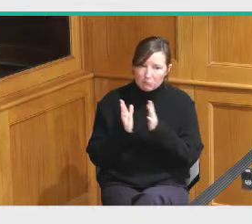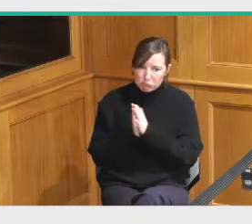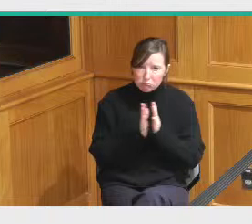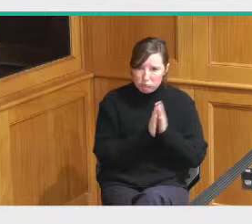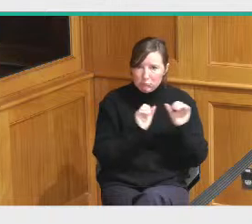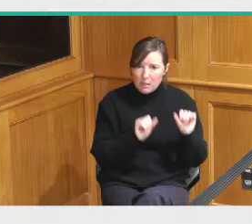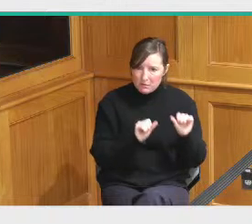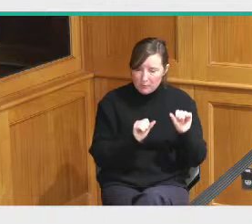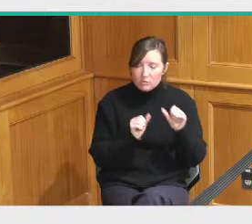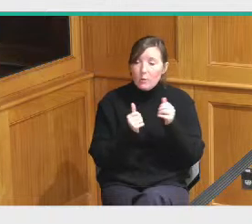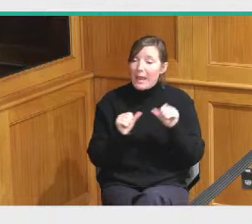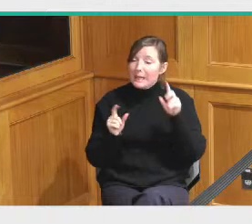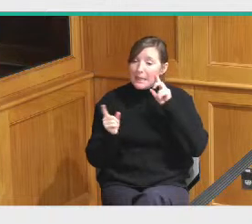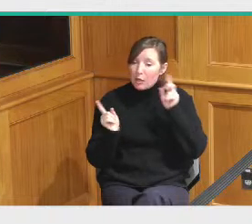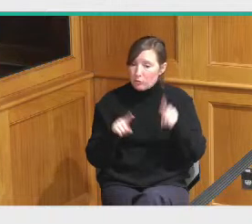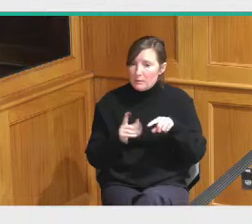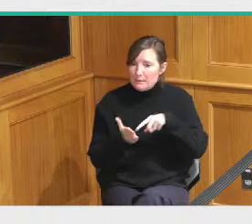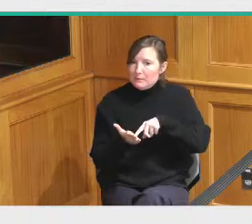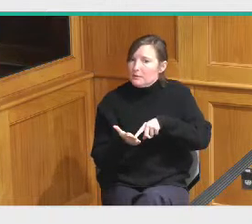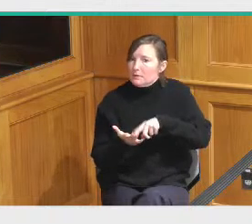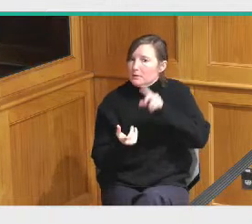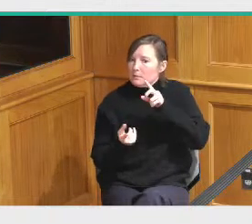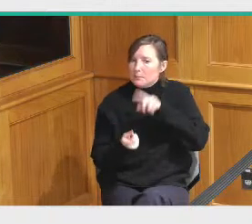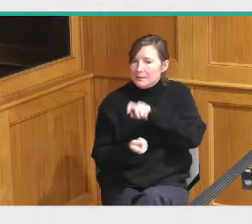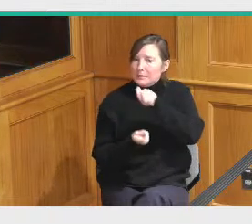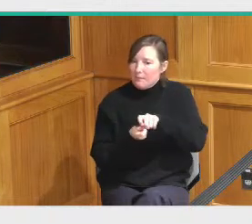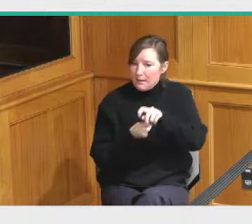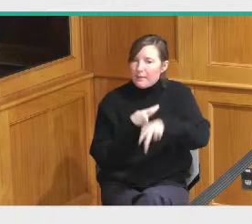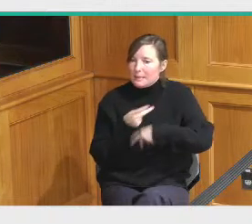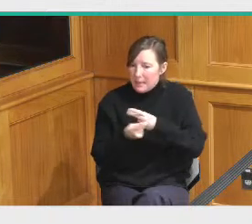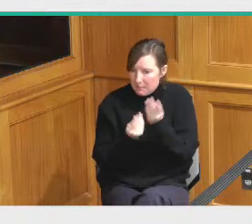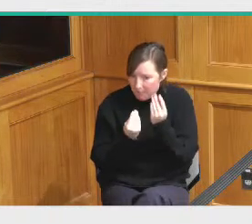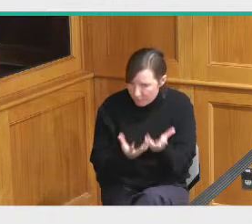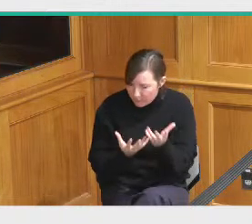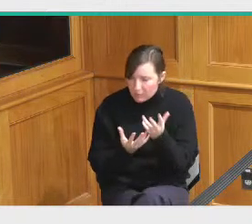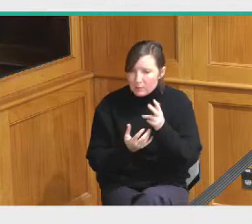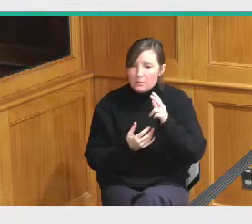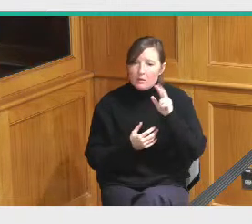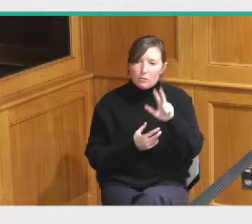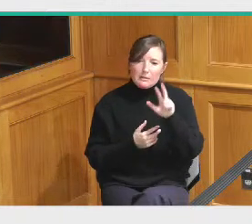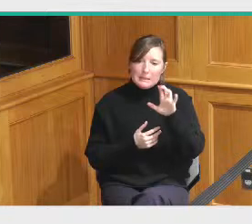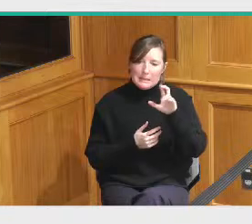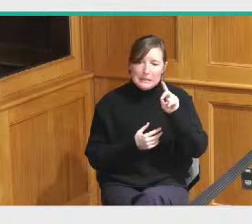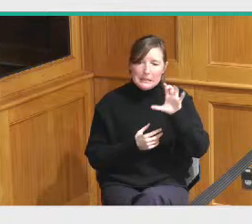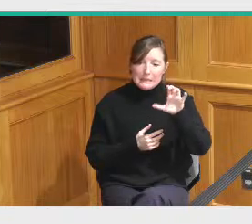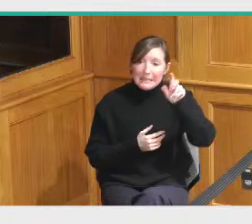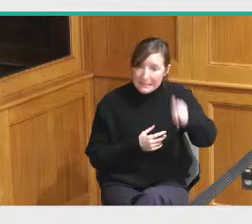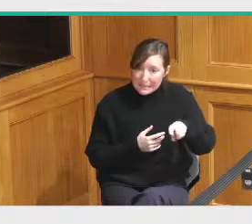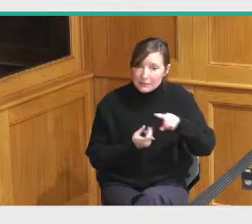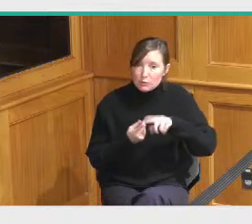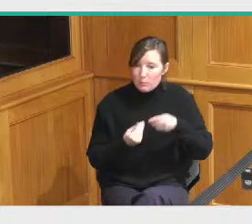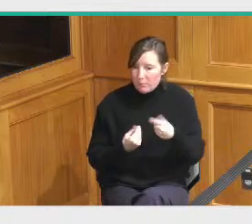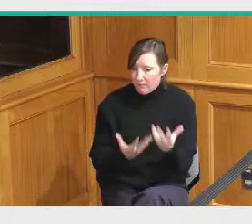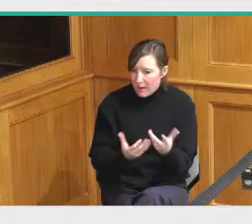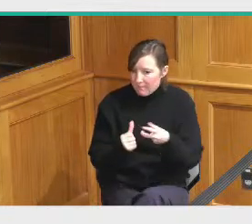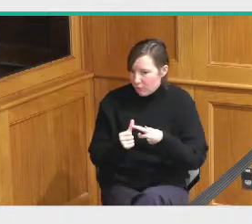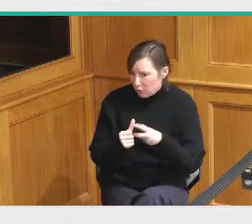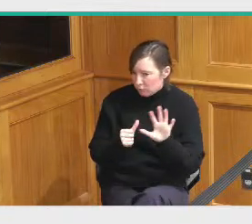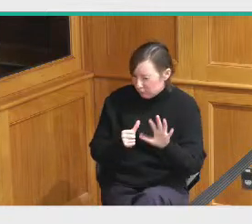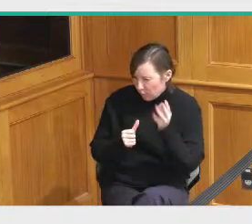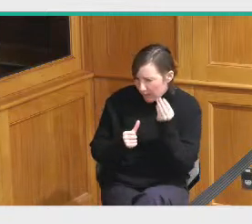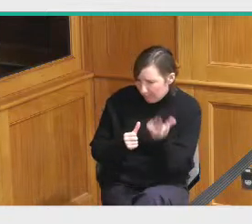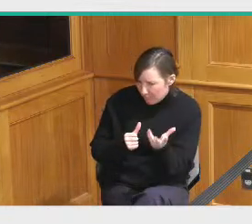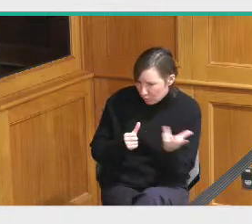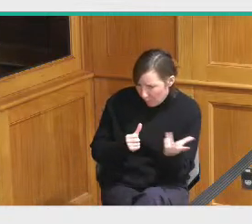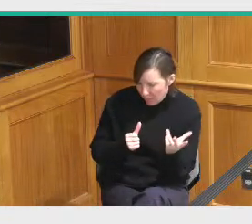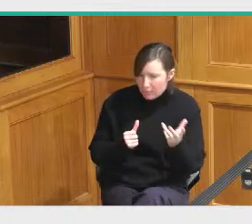And the agreement is very specific as to the type of information that 3CDC needs to provide in order to have those